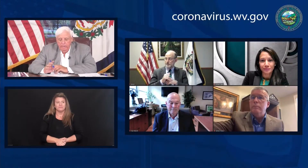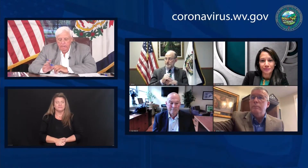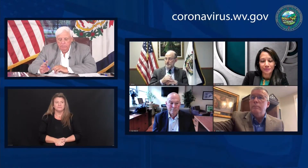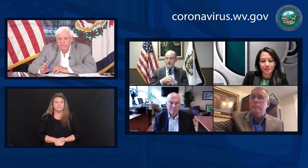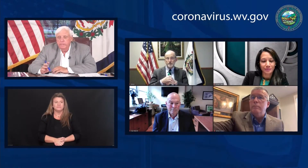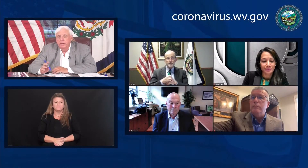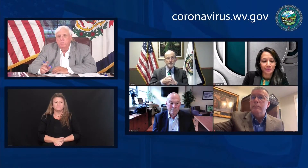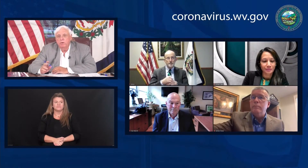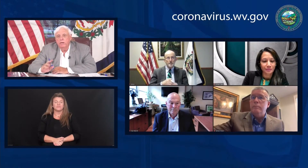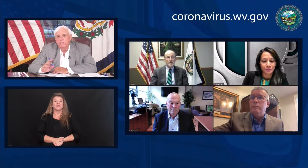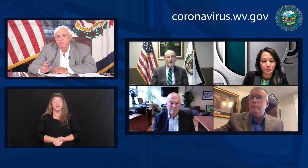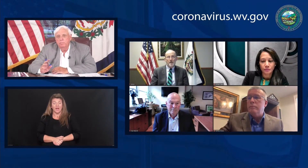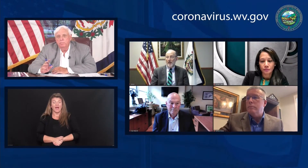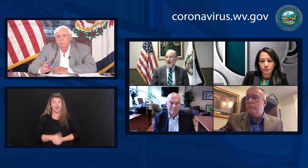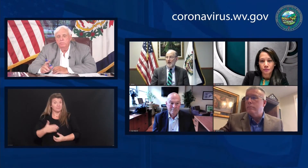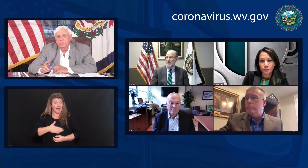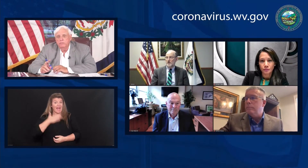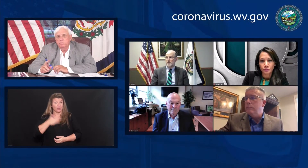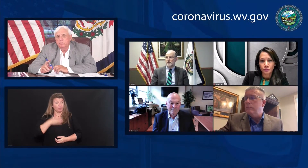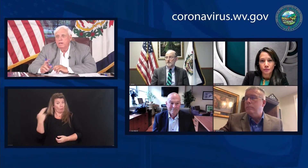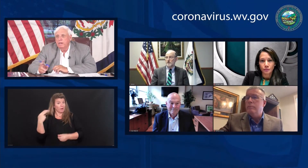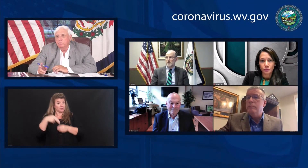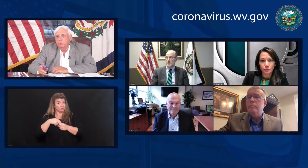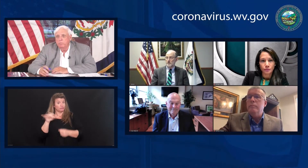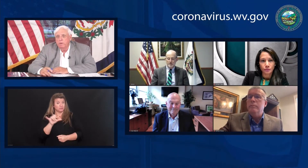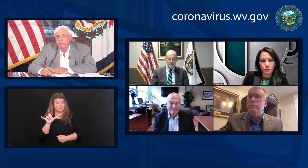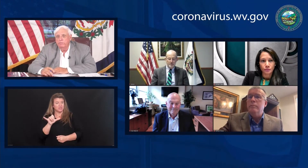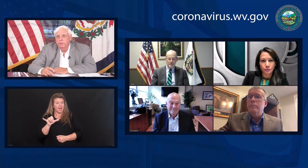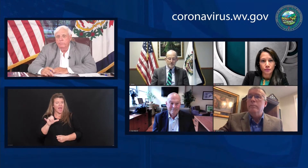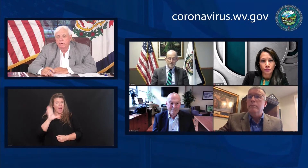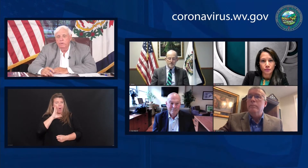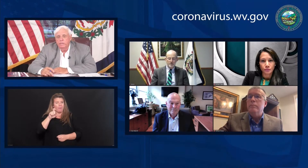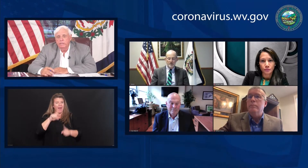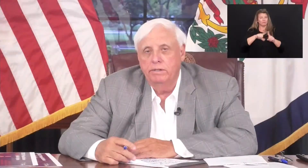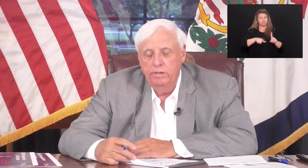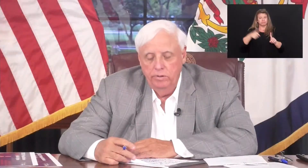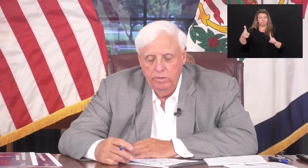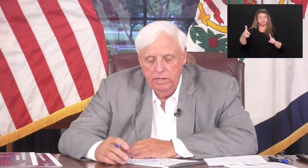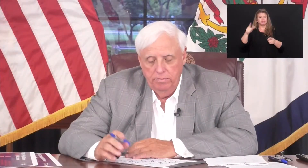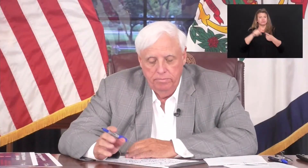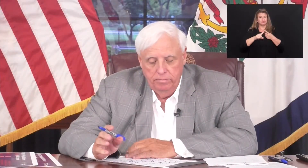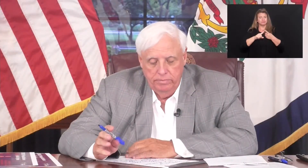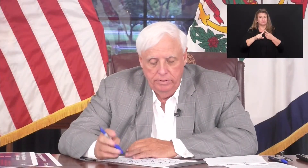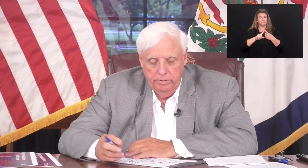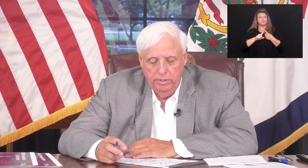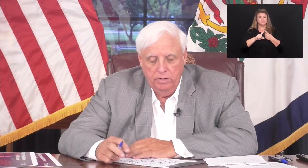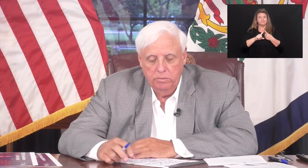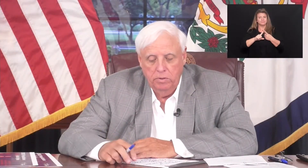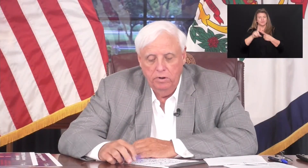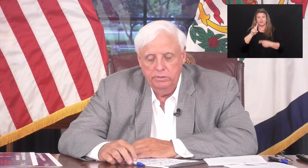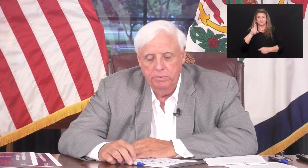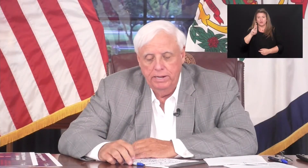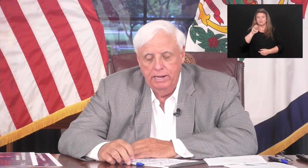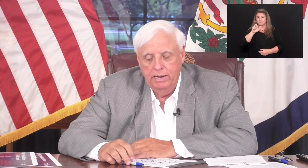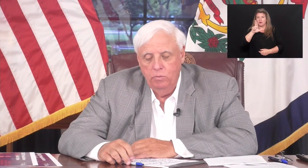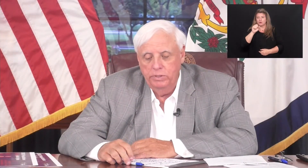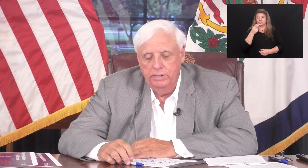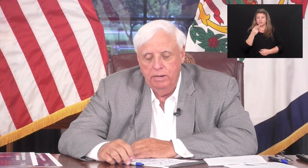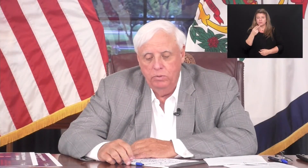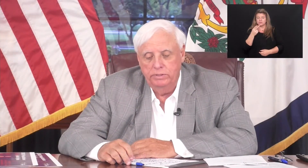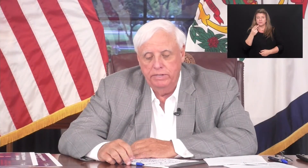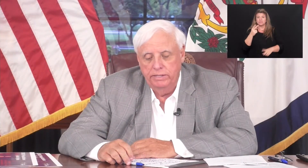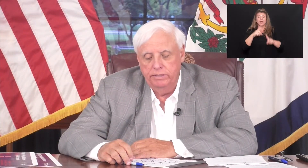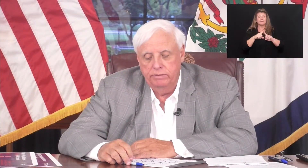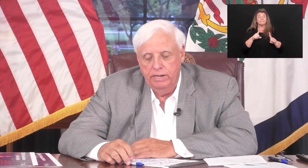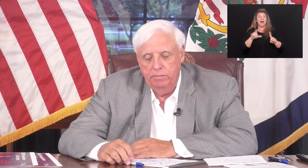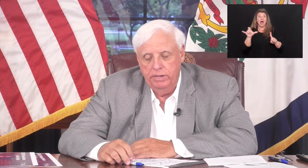Stephen, I'm glad you came on, but I'm going to probably have to defer again to Dr. Marsh, but I